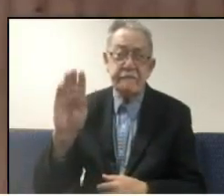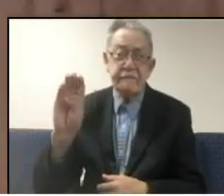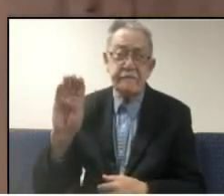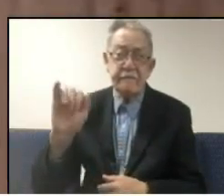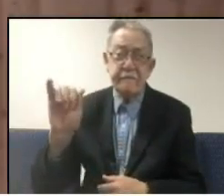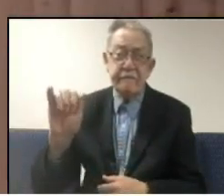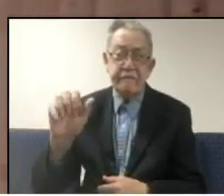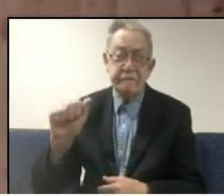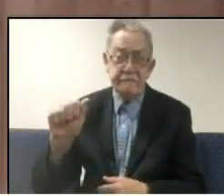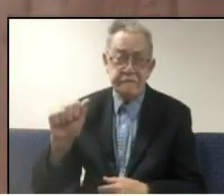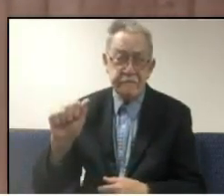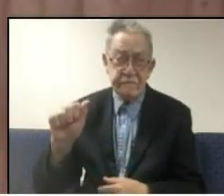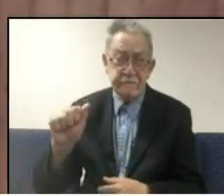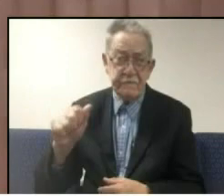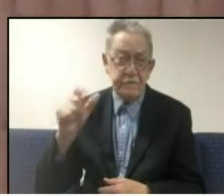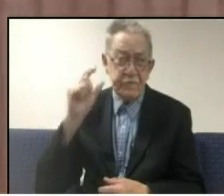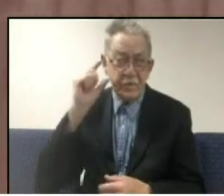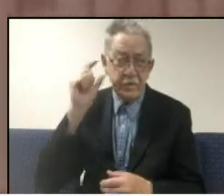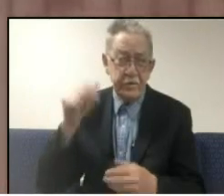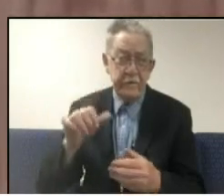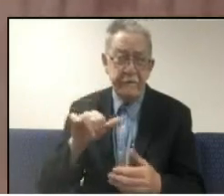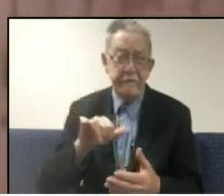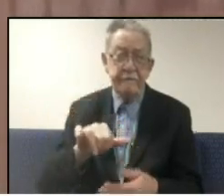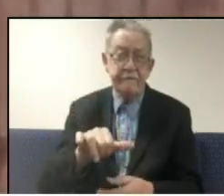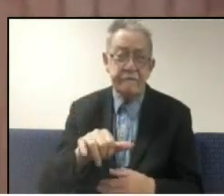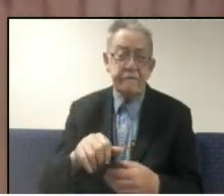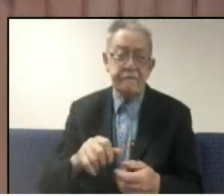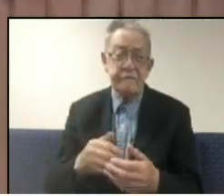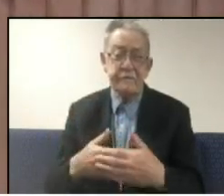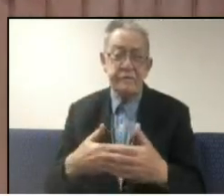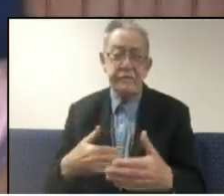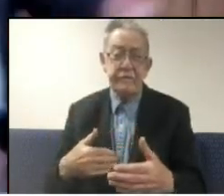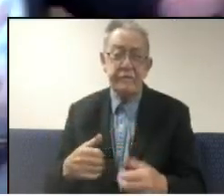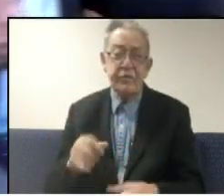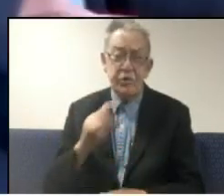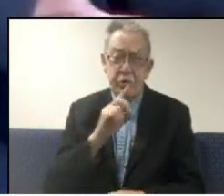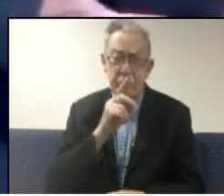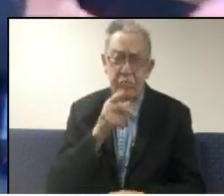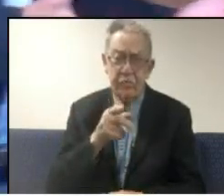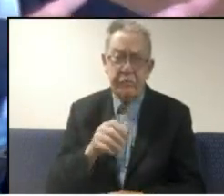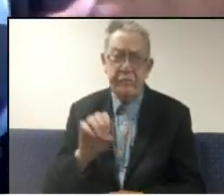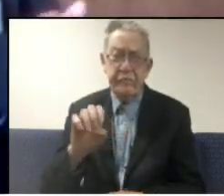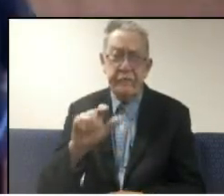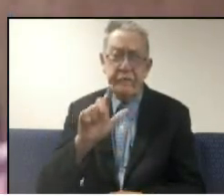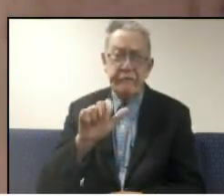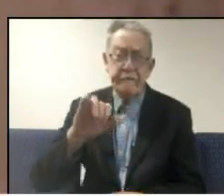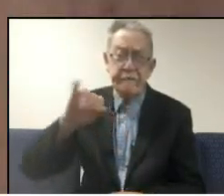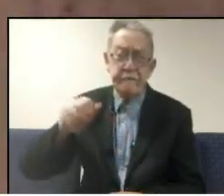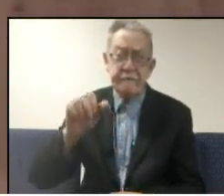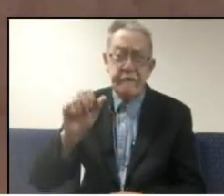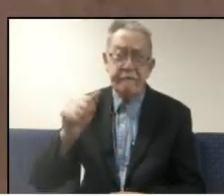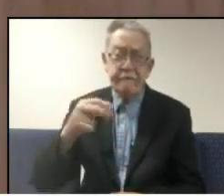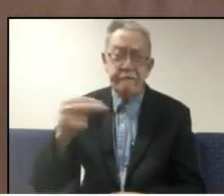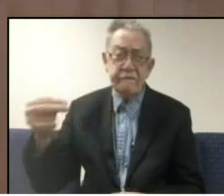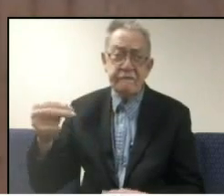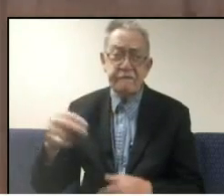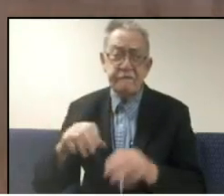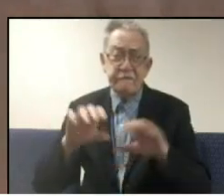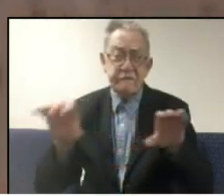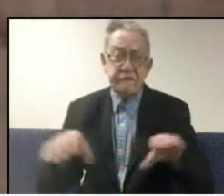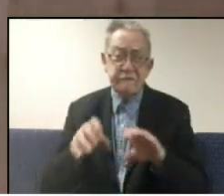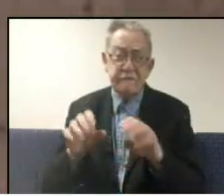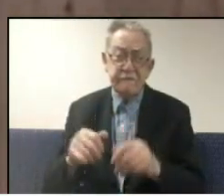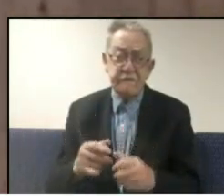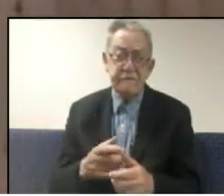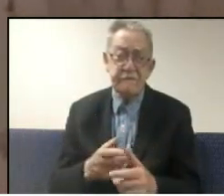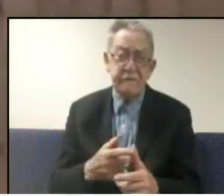Have you heard of that before? Well, sure. That's what Elijah does. When he runs